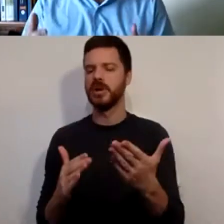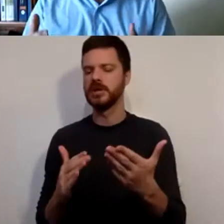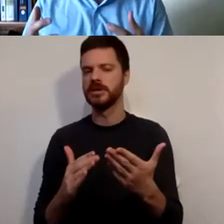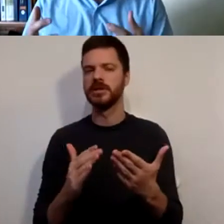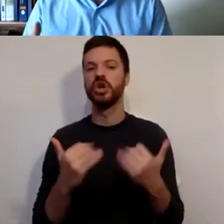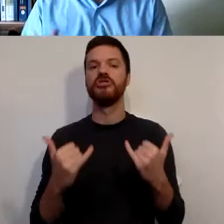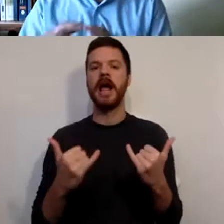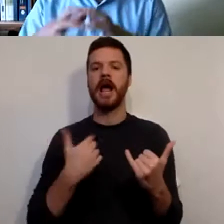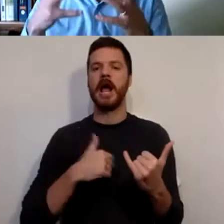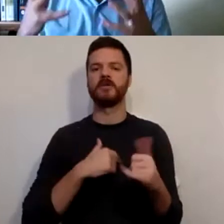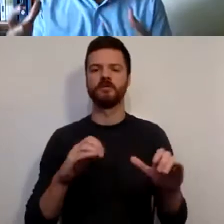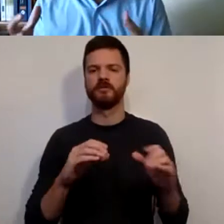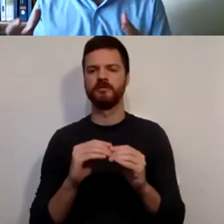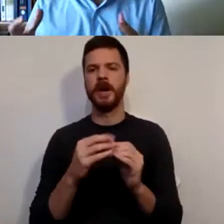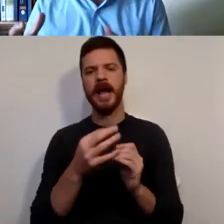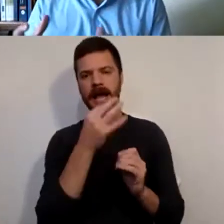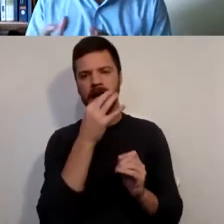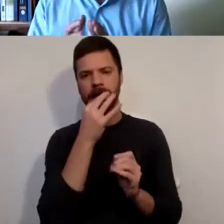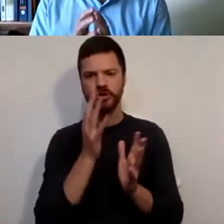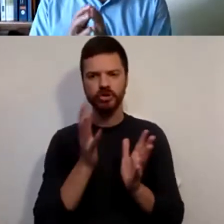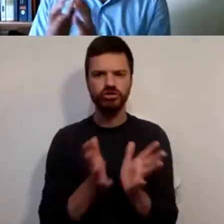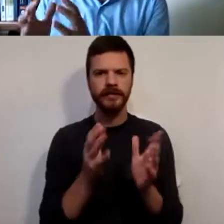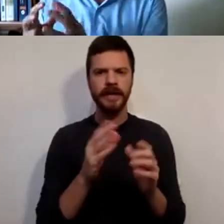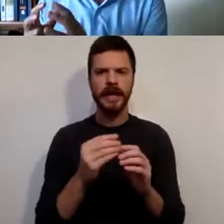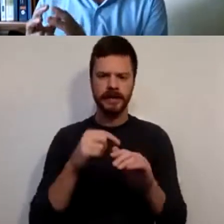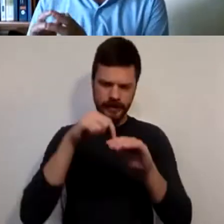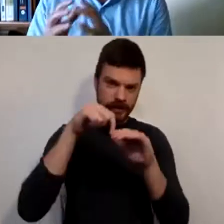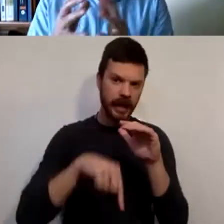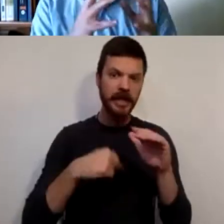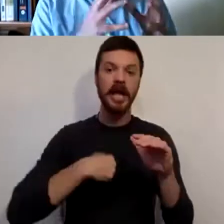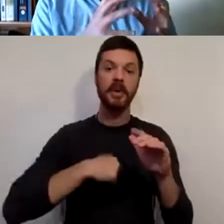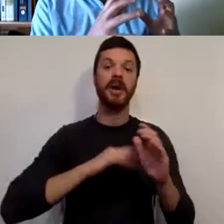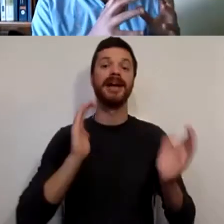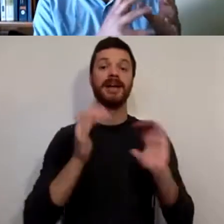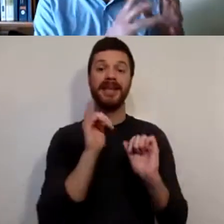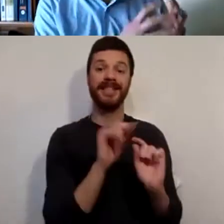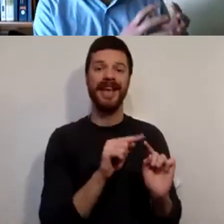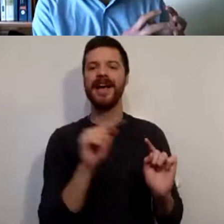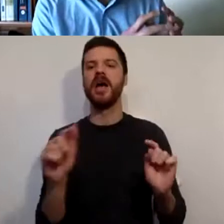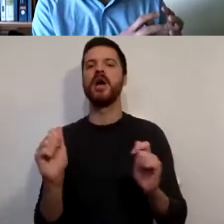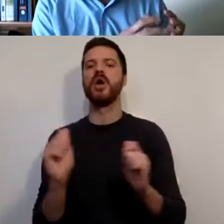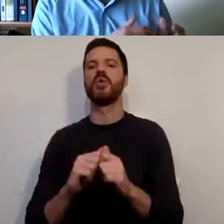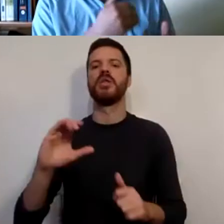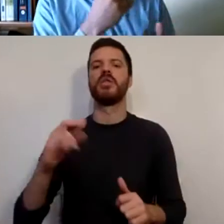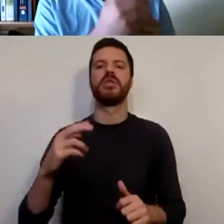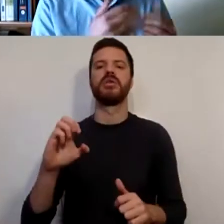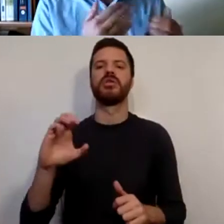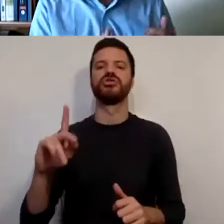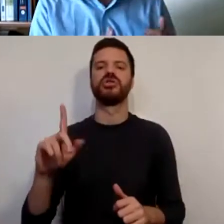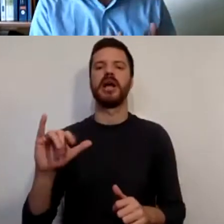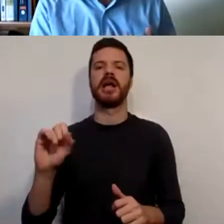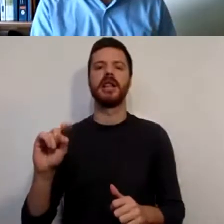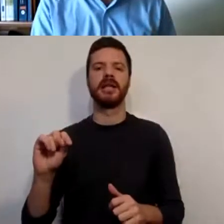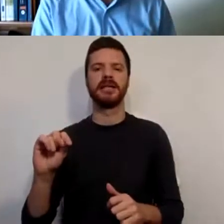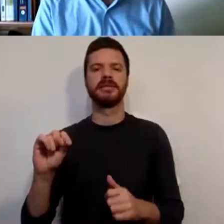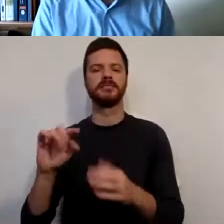expert driven and intensive. And we were going to compare that to a checklist-based more